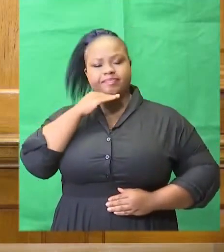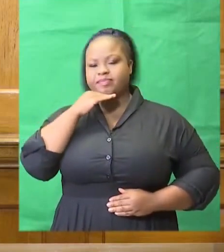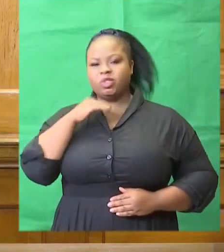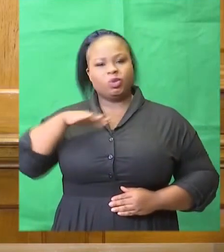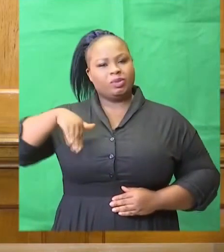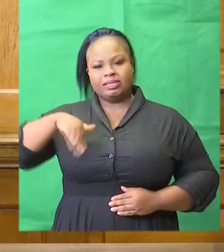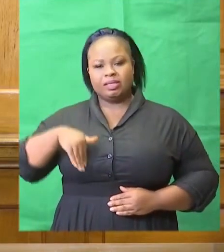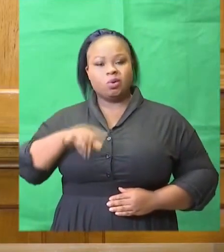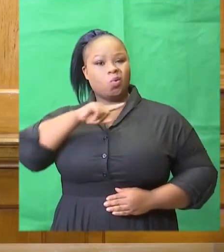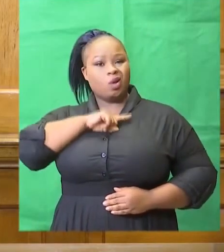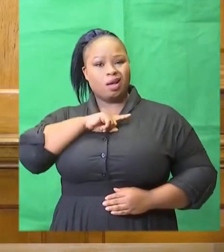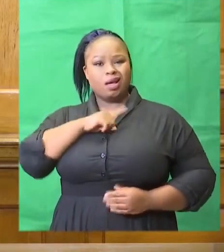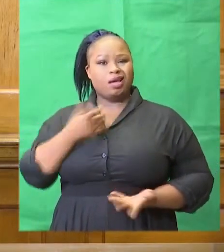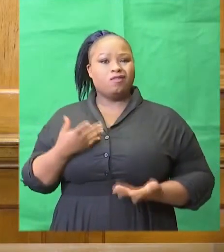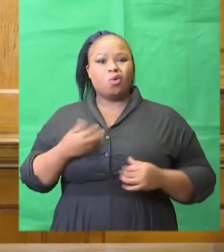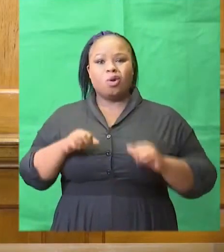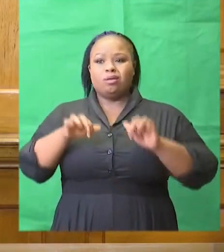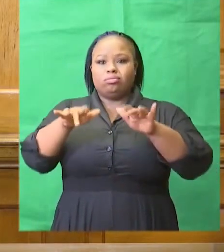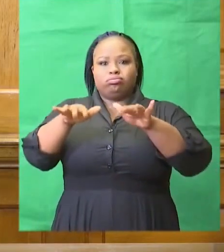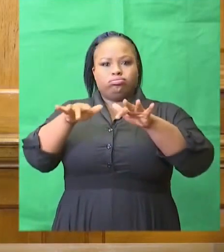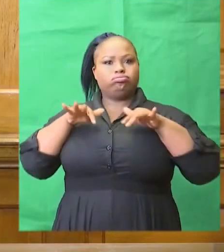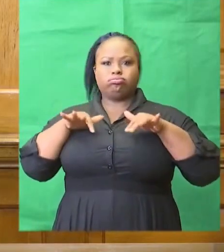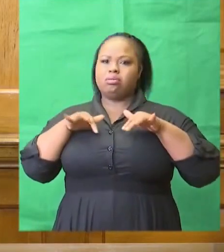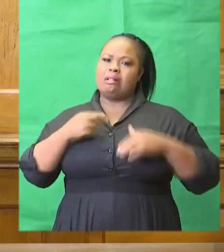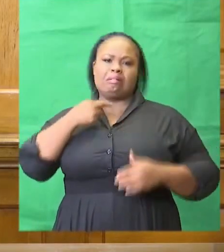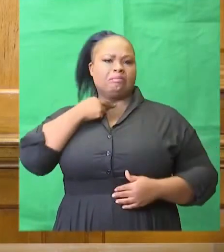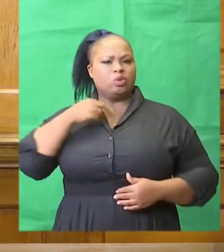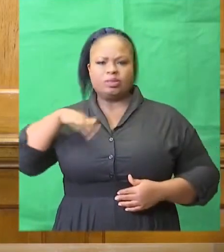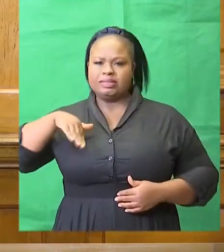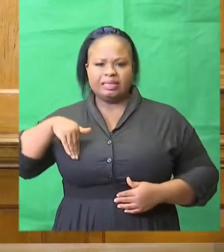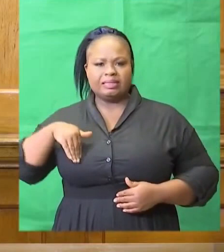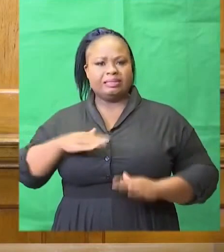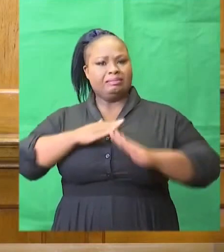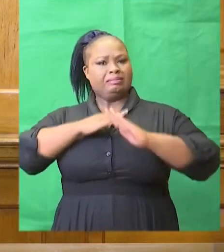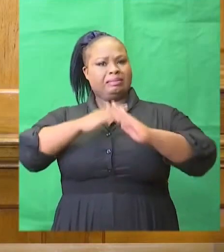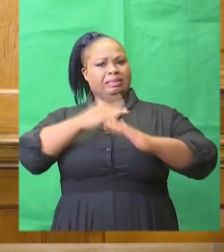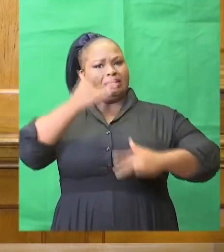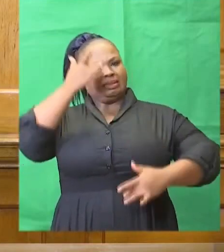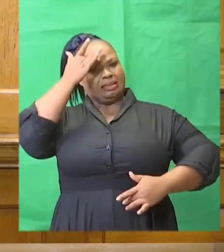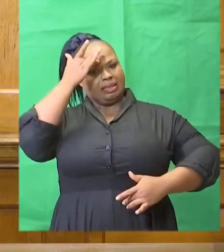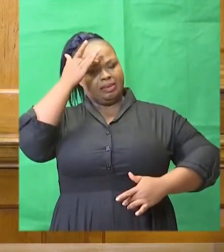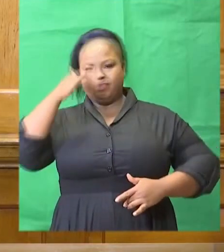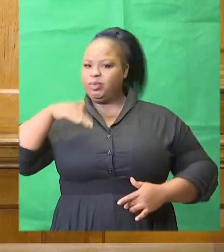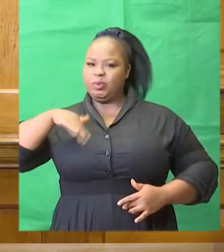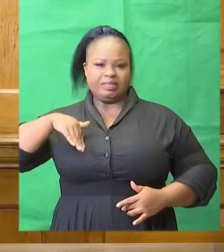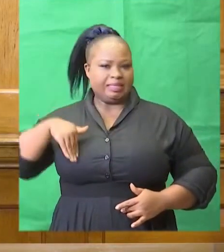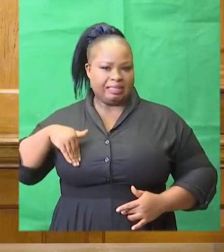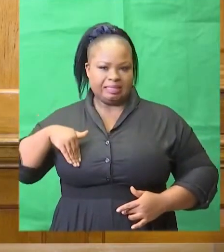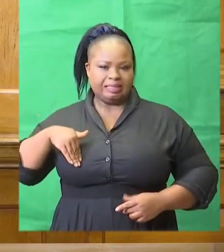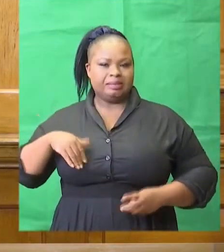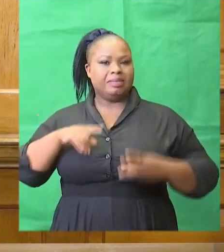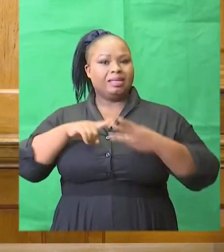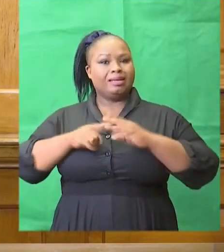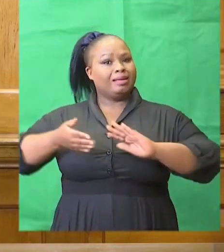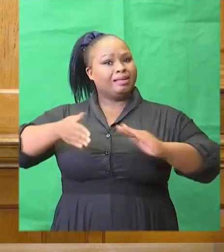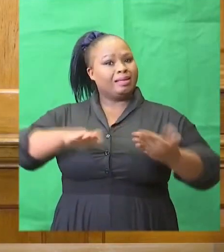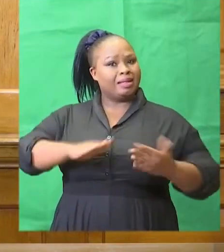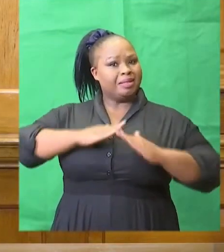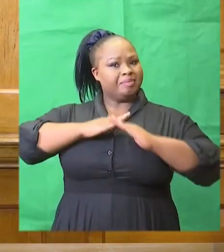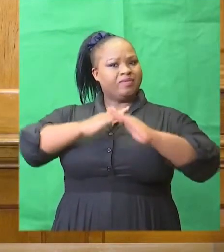reduce infections, to prevent illness, and also to prevent death,